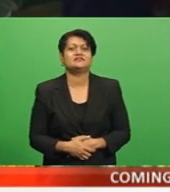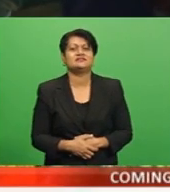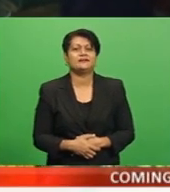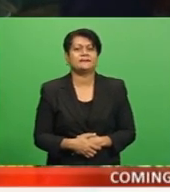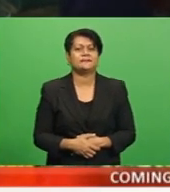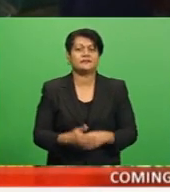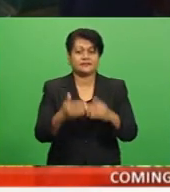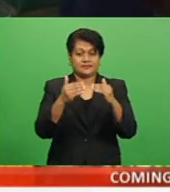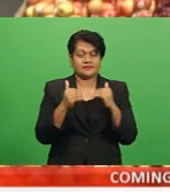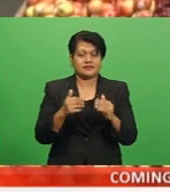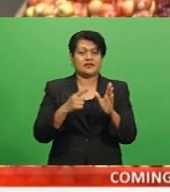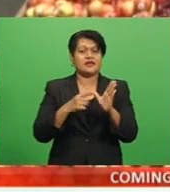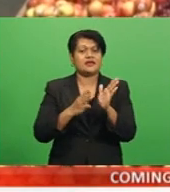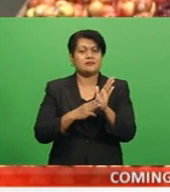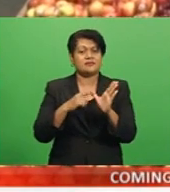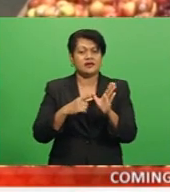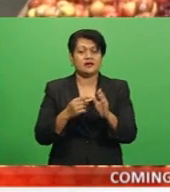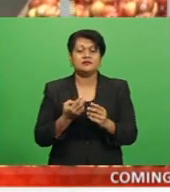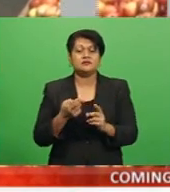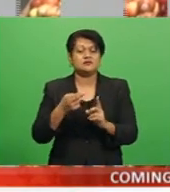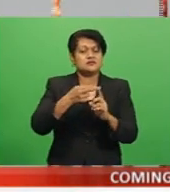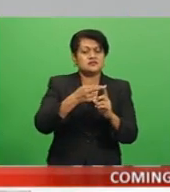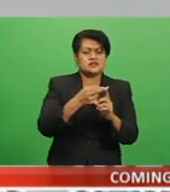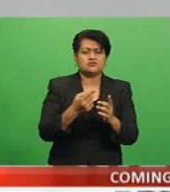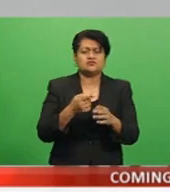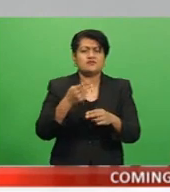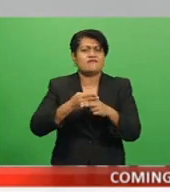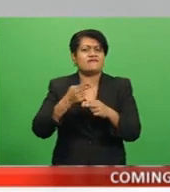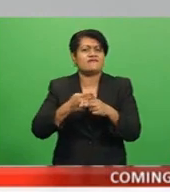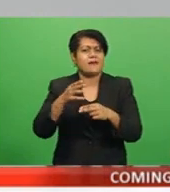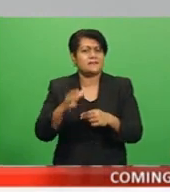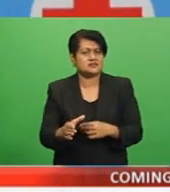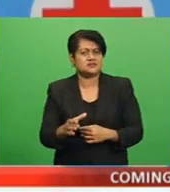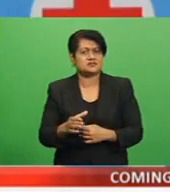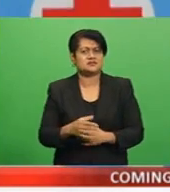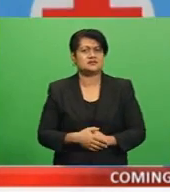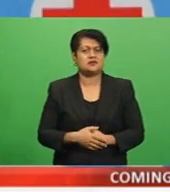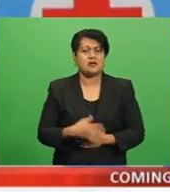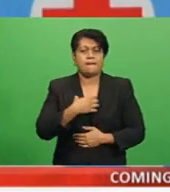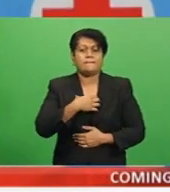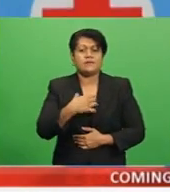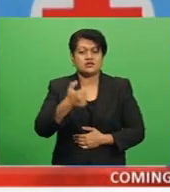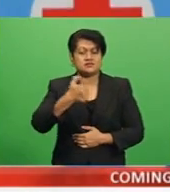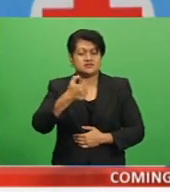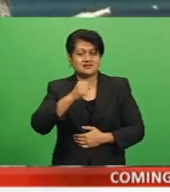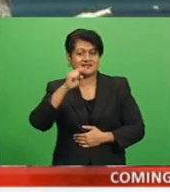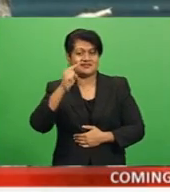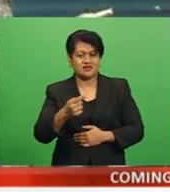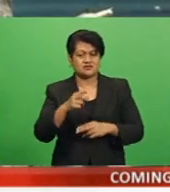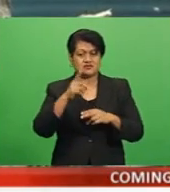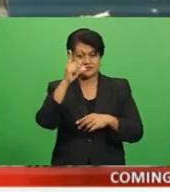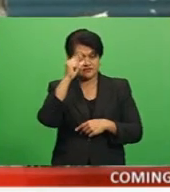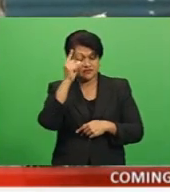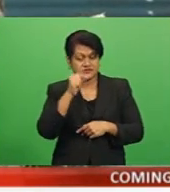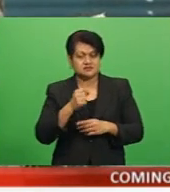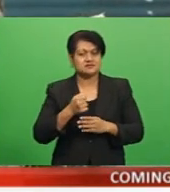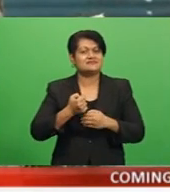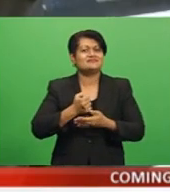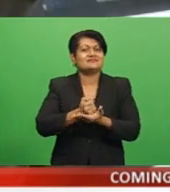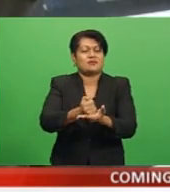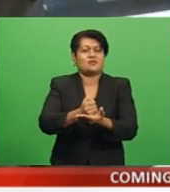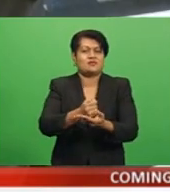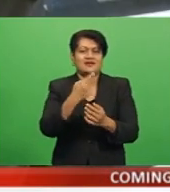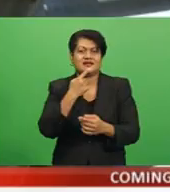Up ahead, AMA reaches out to non-contracted farmers and more than 16,000 Fijians assisted by the Red Cross.